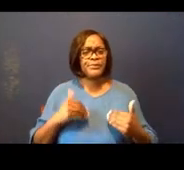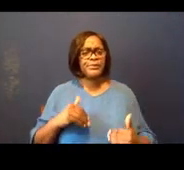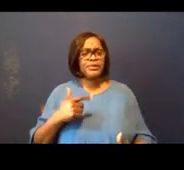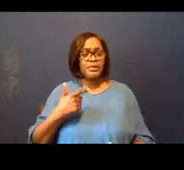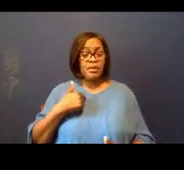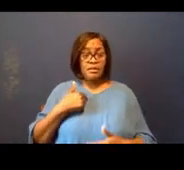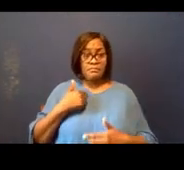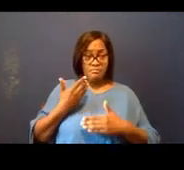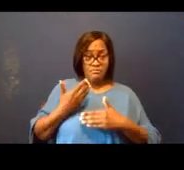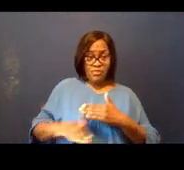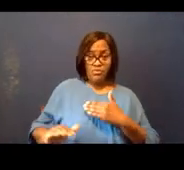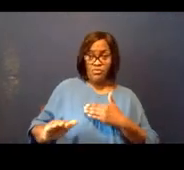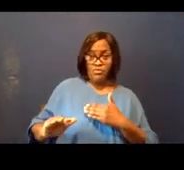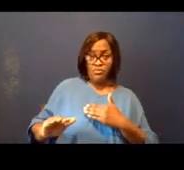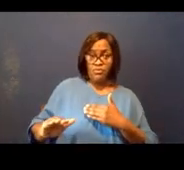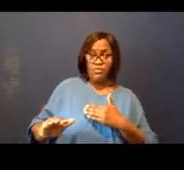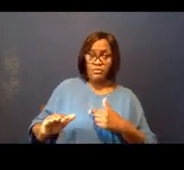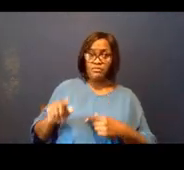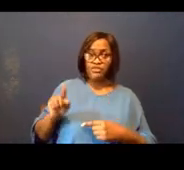I don't think that